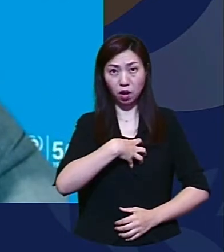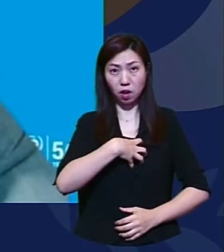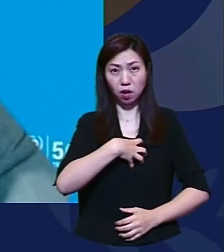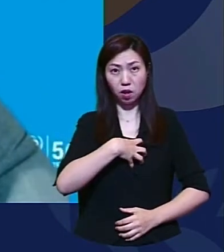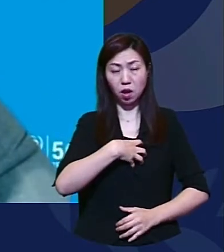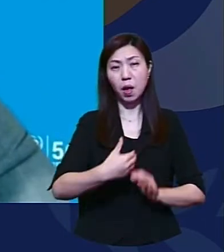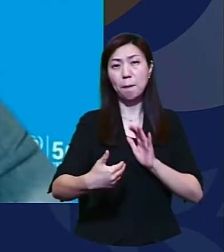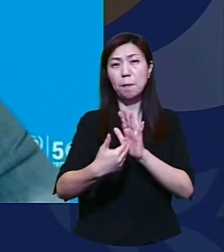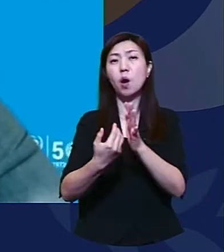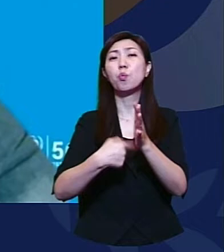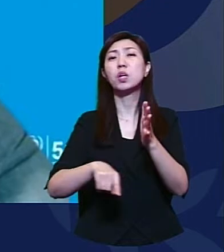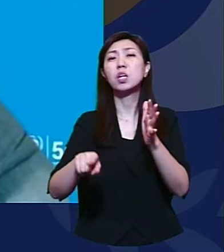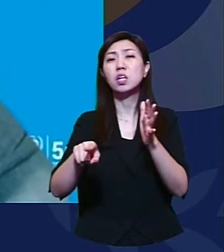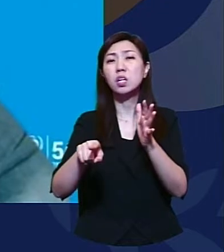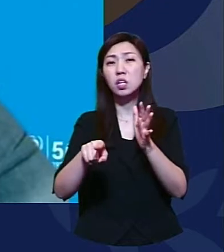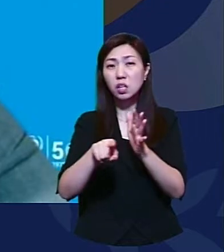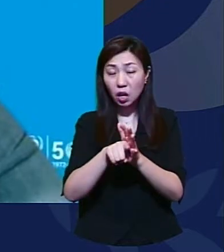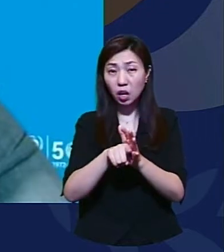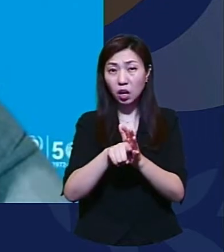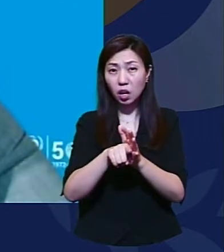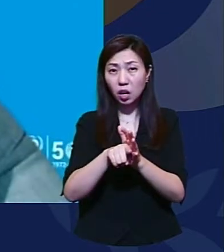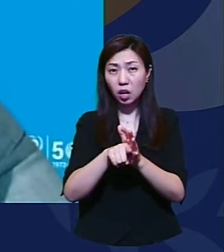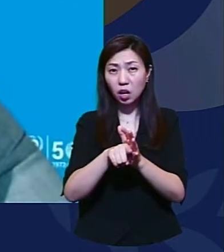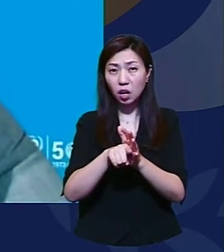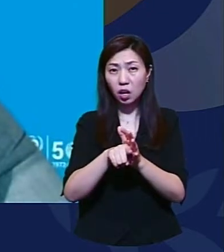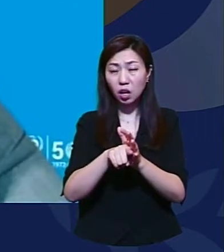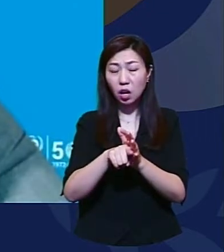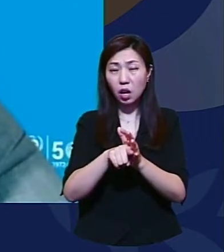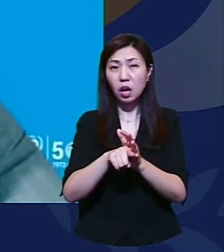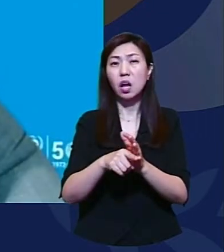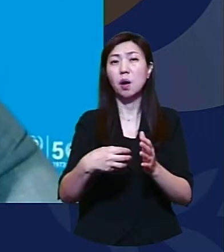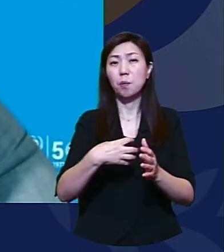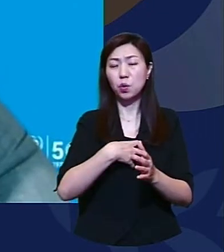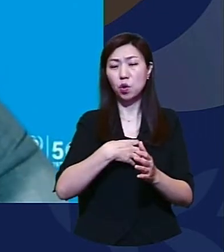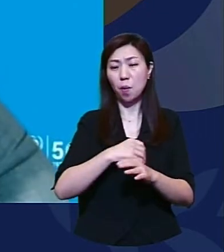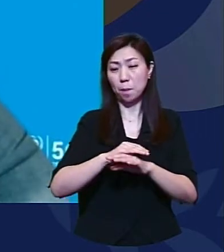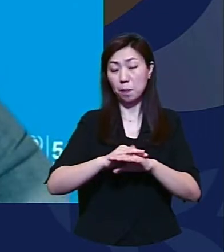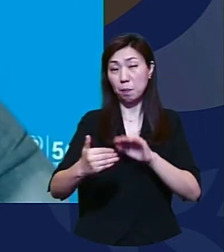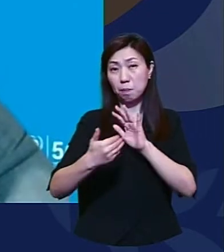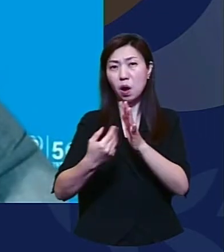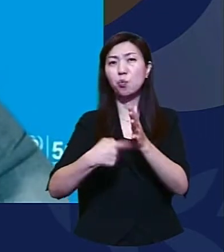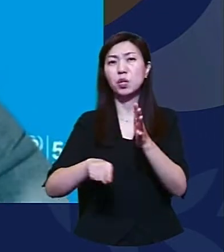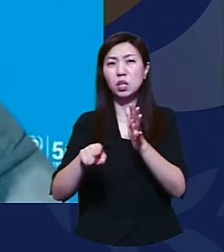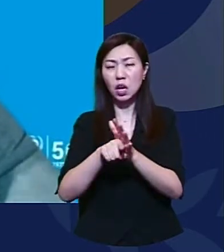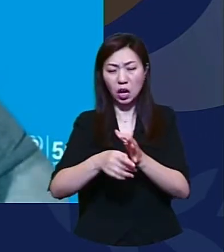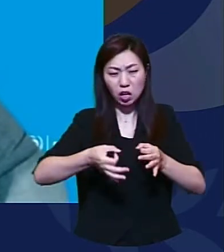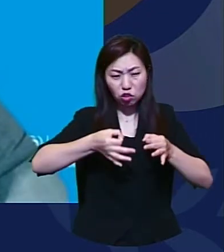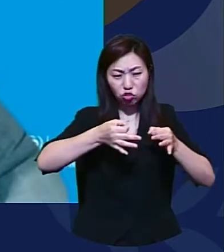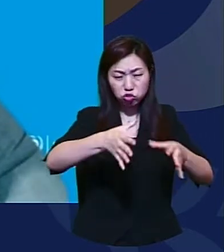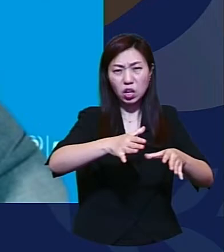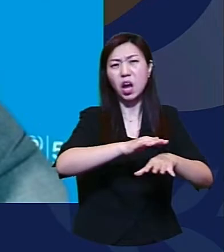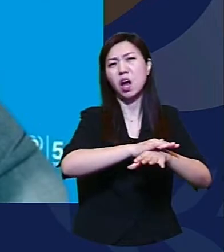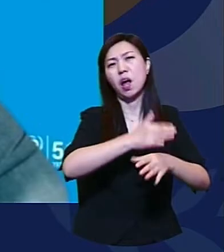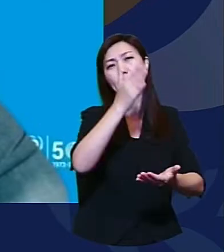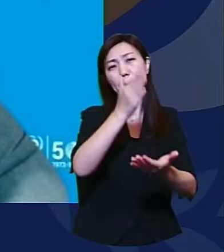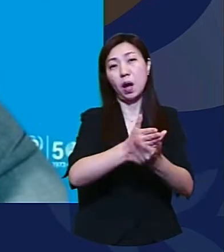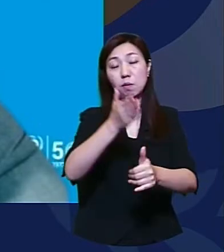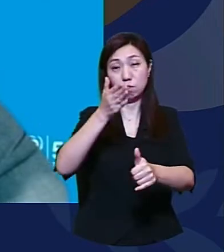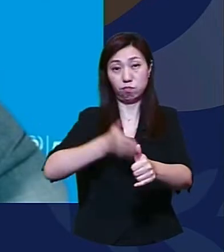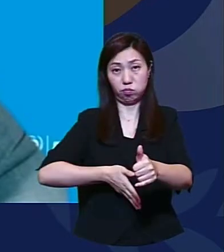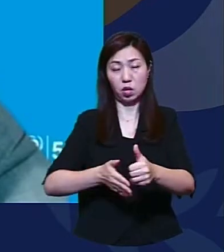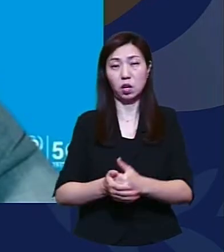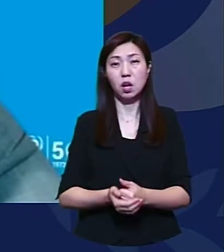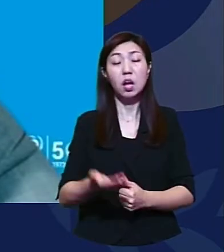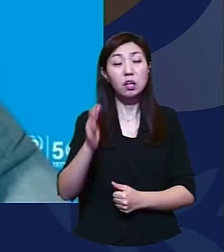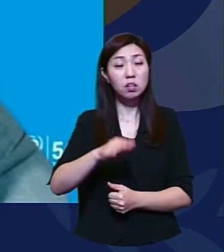crisis. This message is clearly not getting through because more than 80% of the